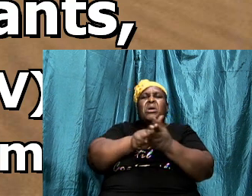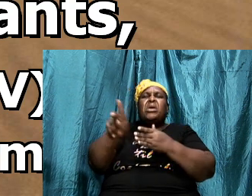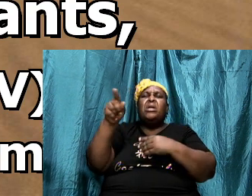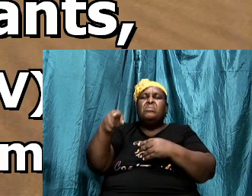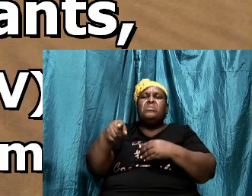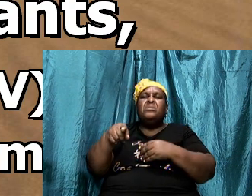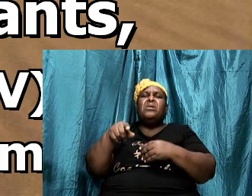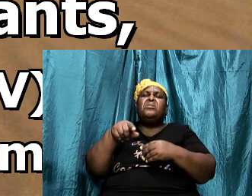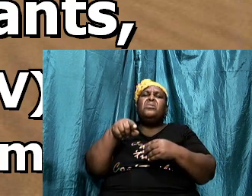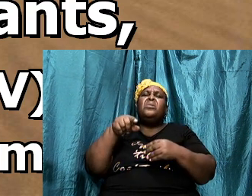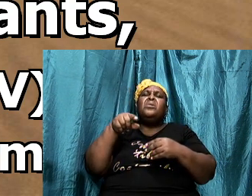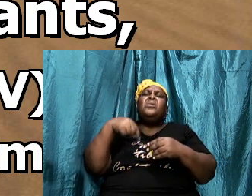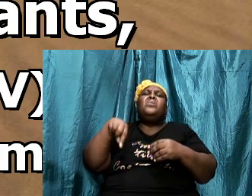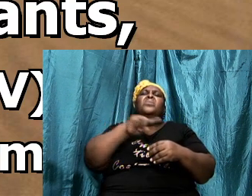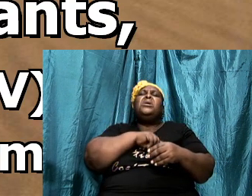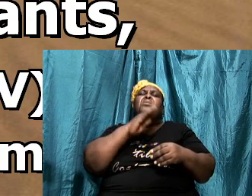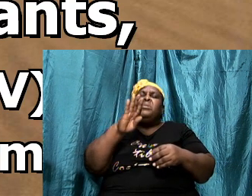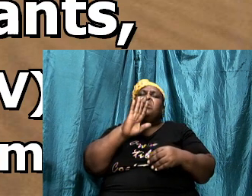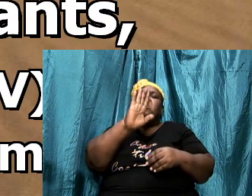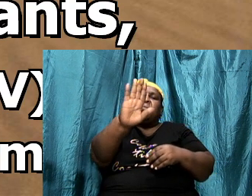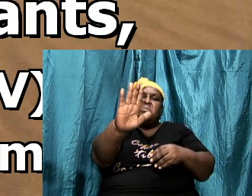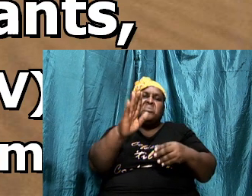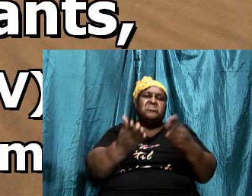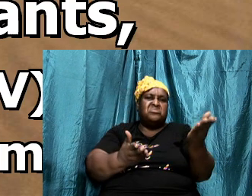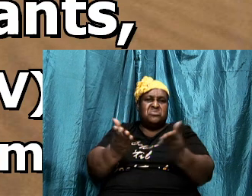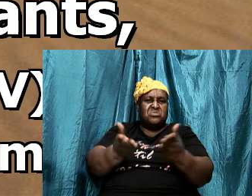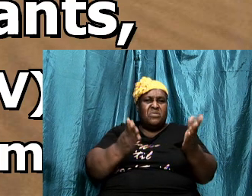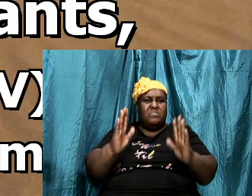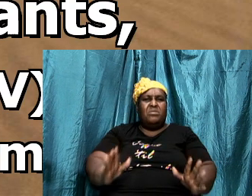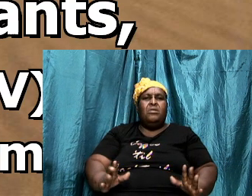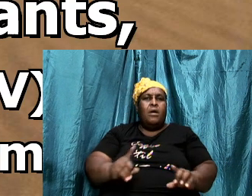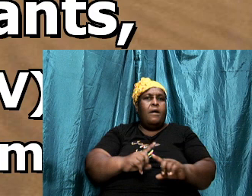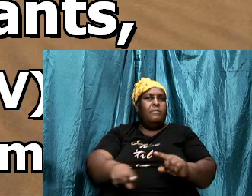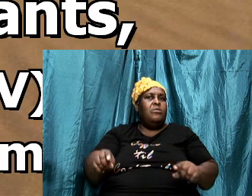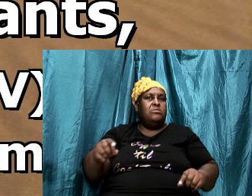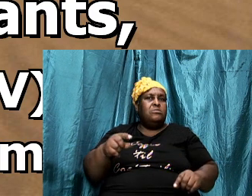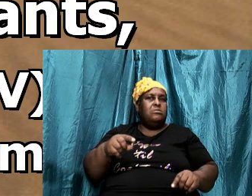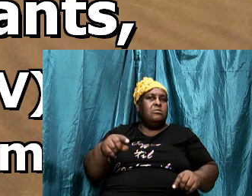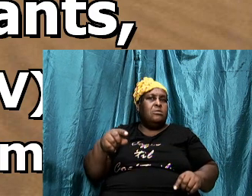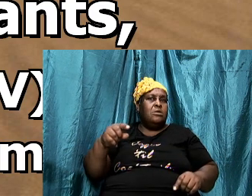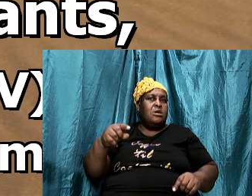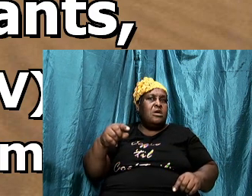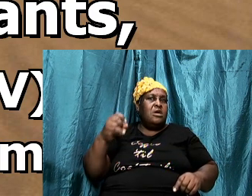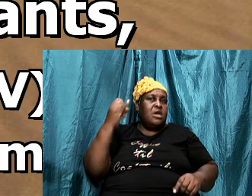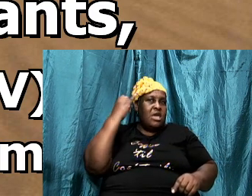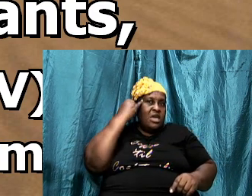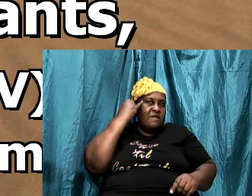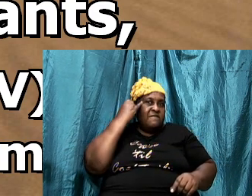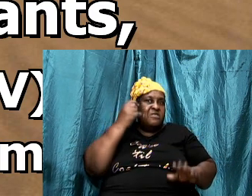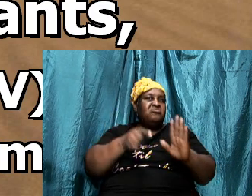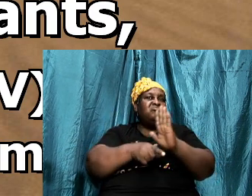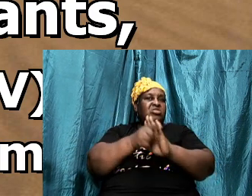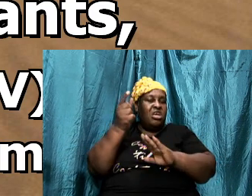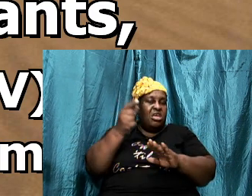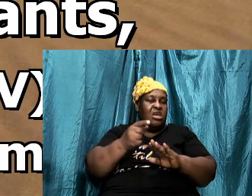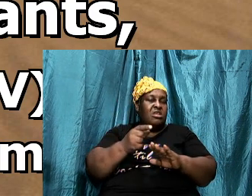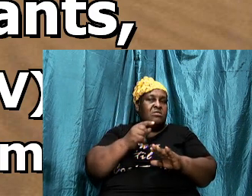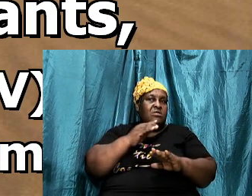servants. But if I prevail against him and kill him, then shall he be